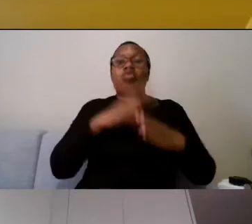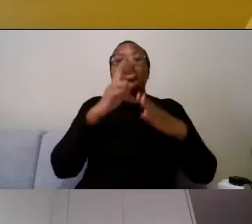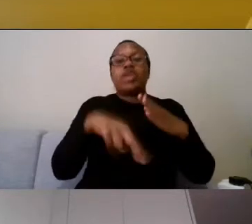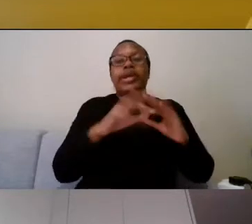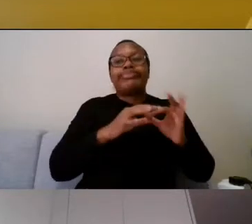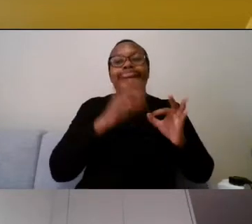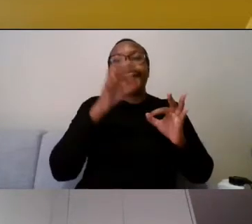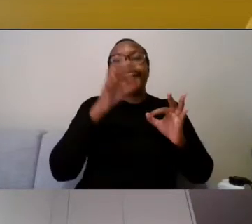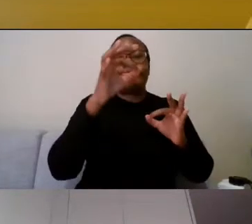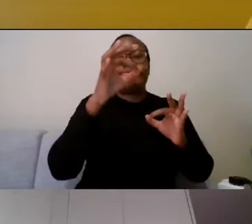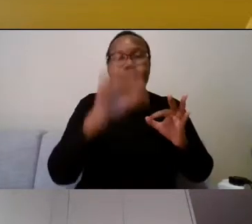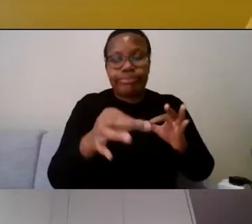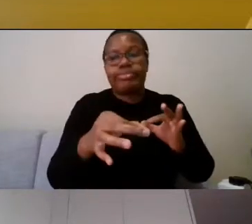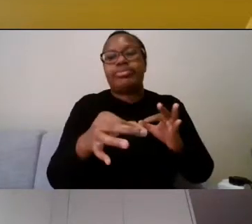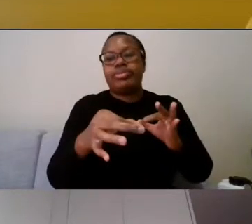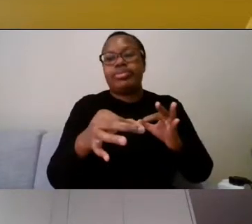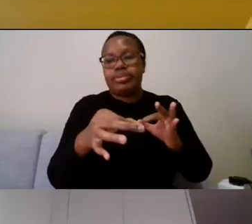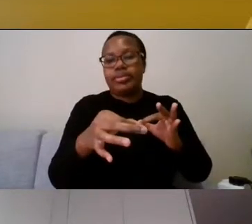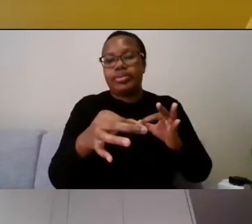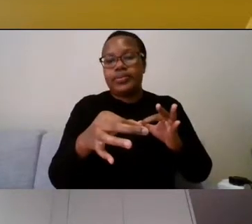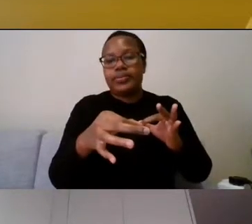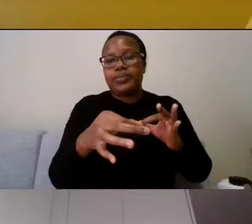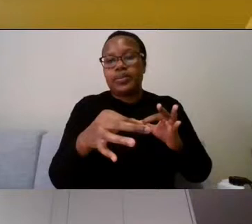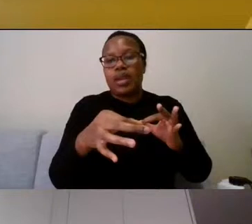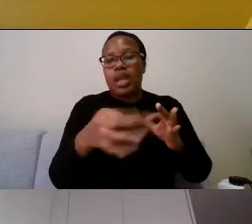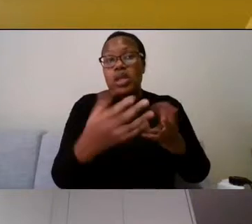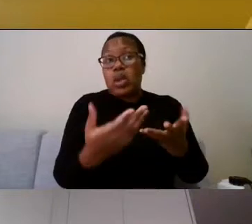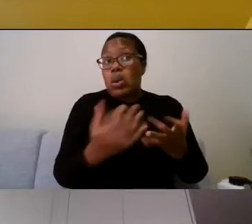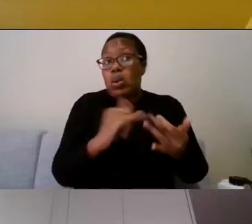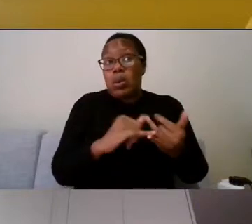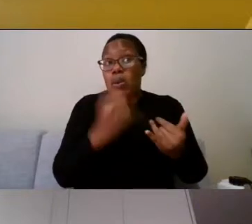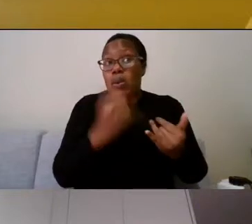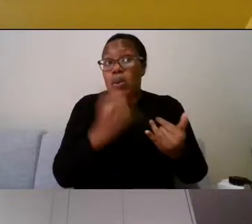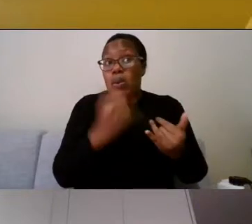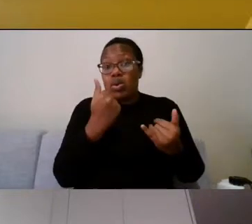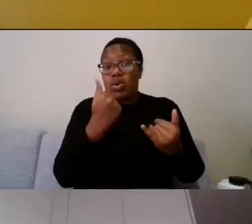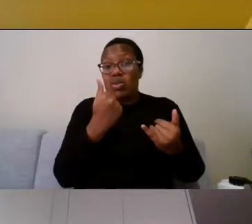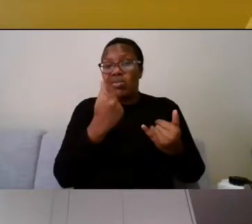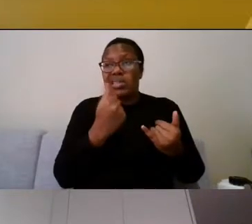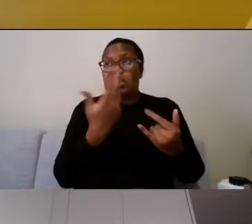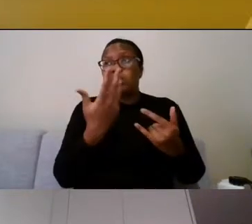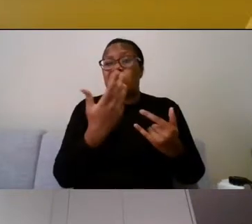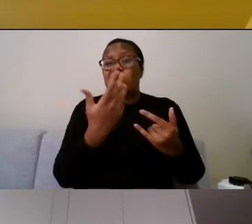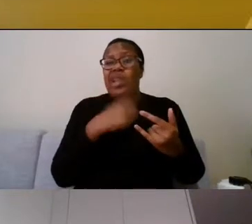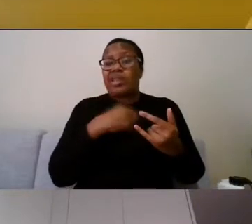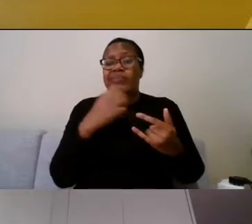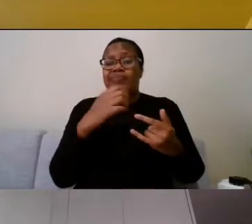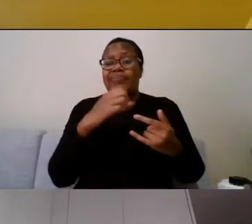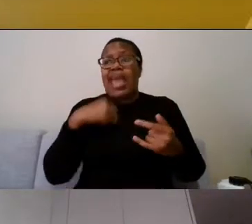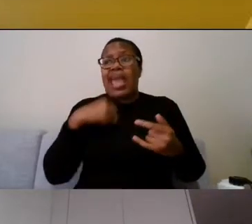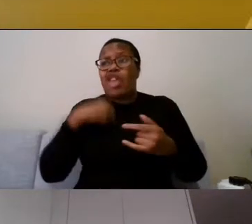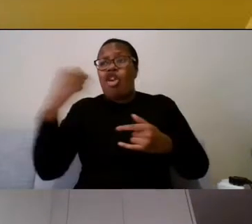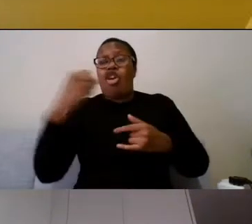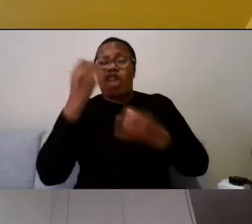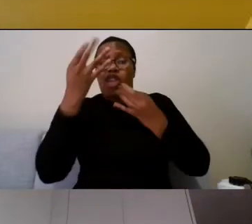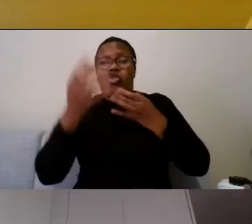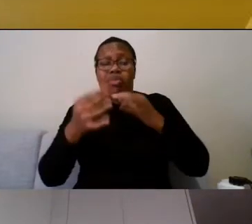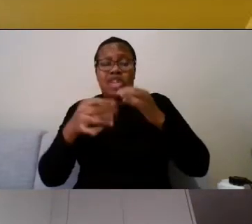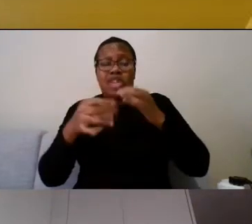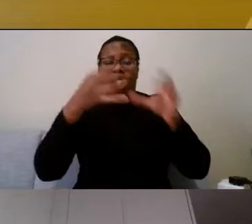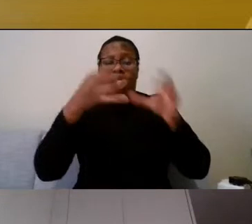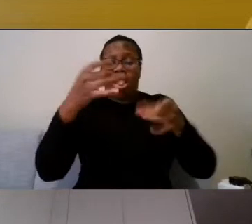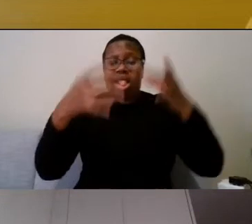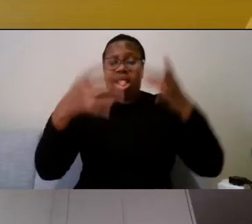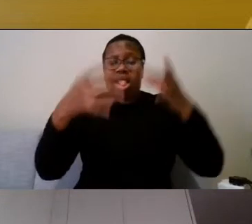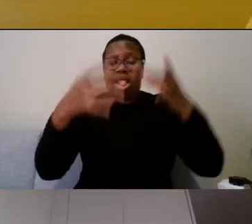come out. So I don't know if that's a bit ad hoc. We are trying to get better